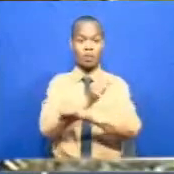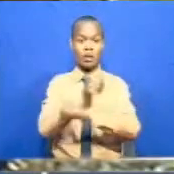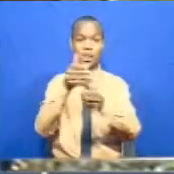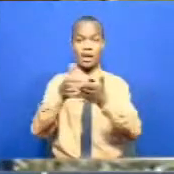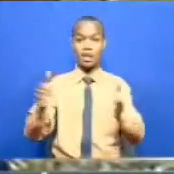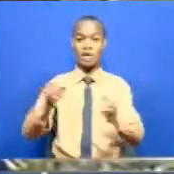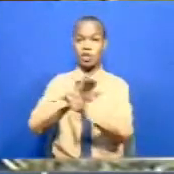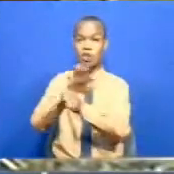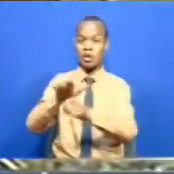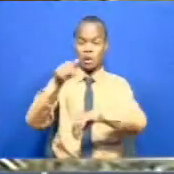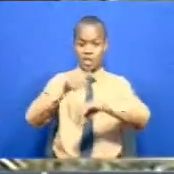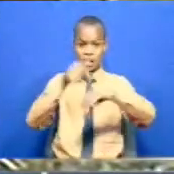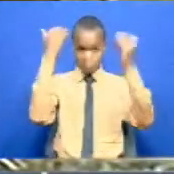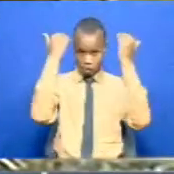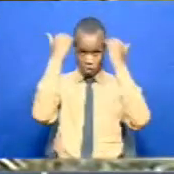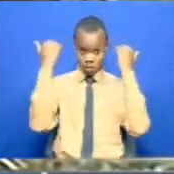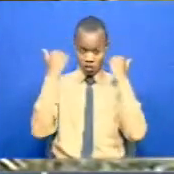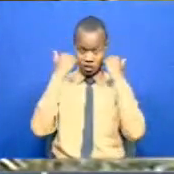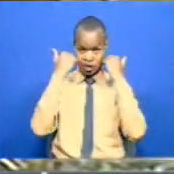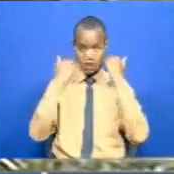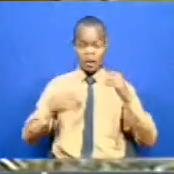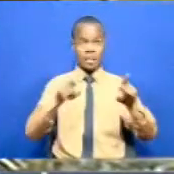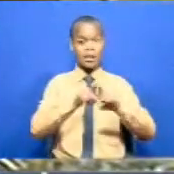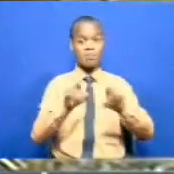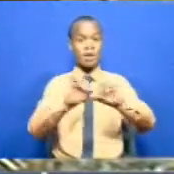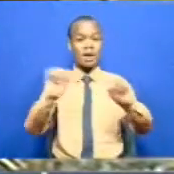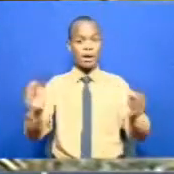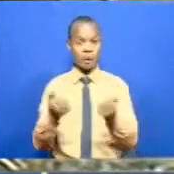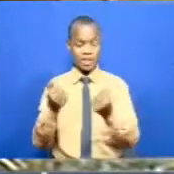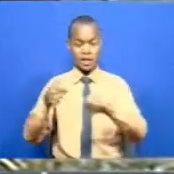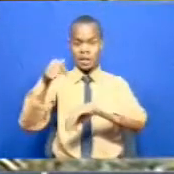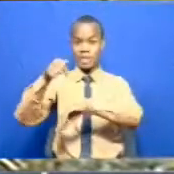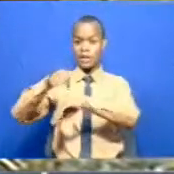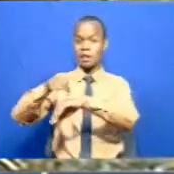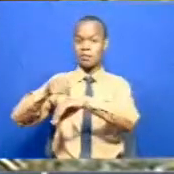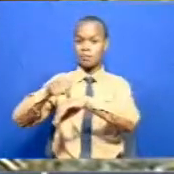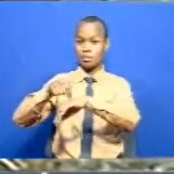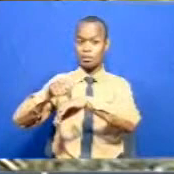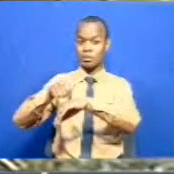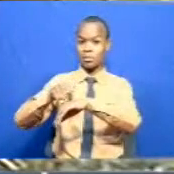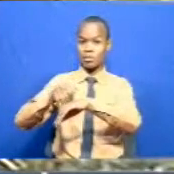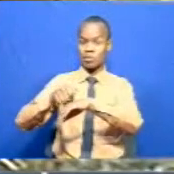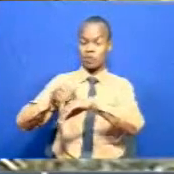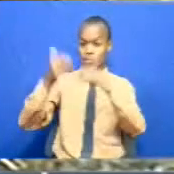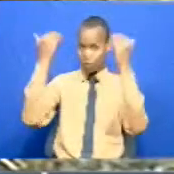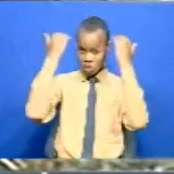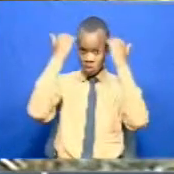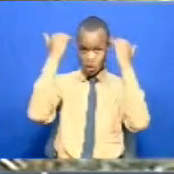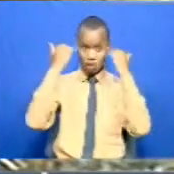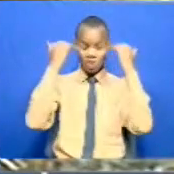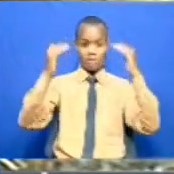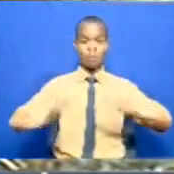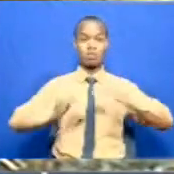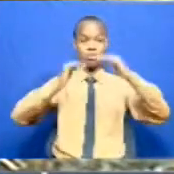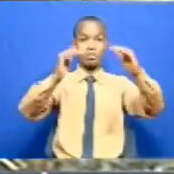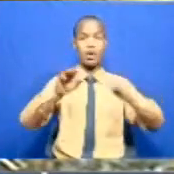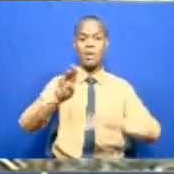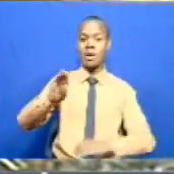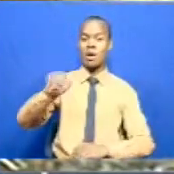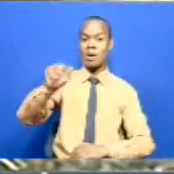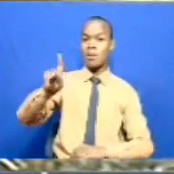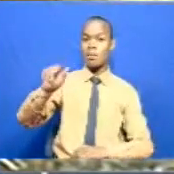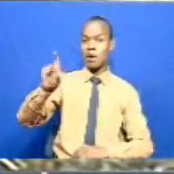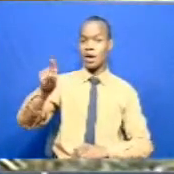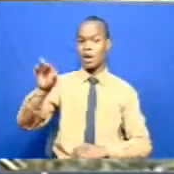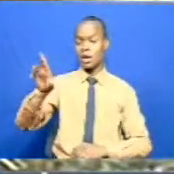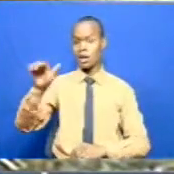the corridors of justice. The fumigation comes days after the judiciary suspended operations at the Makadara Law Court for 14 days